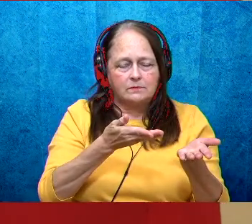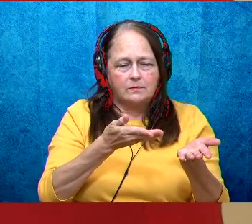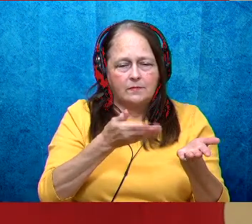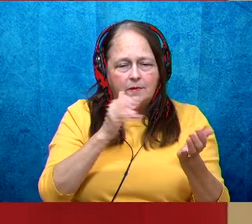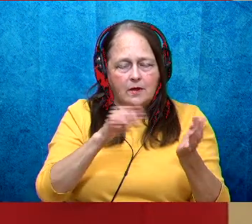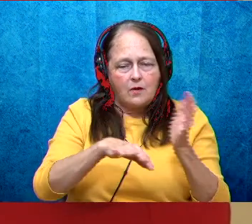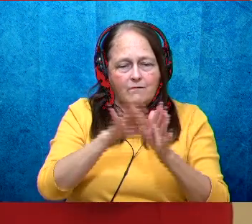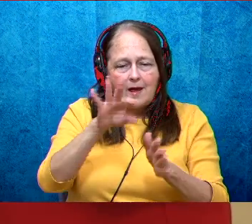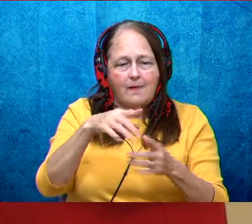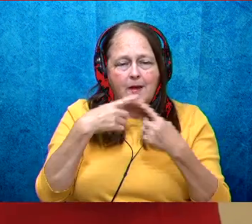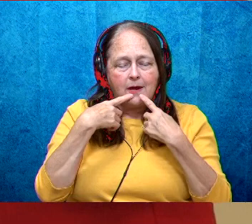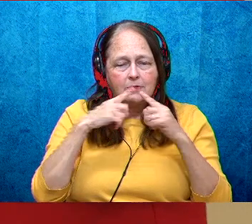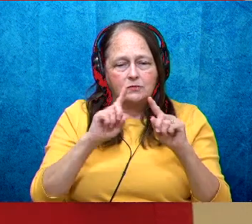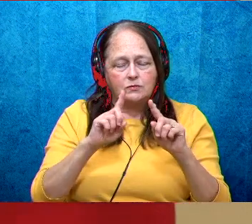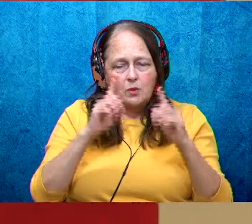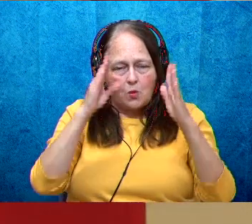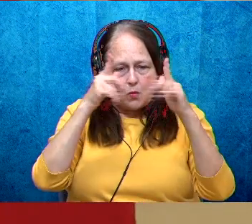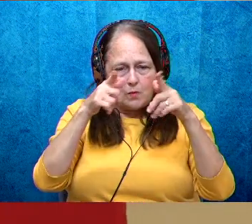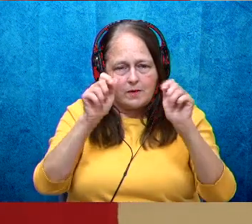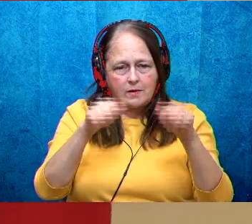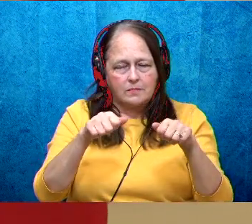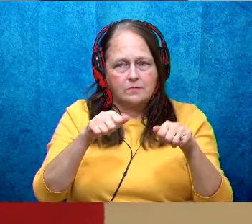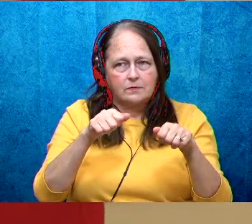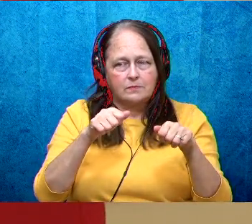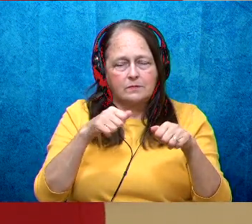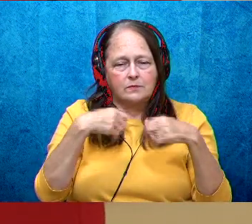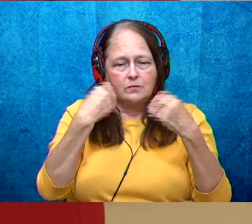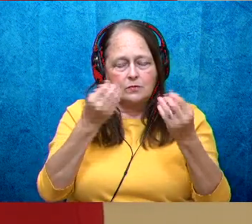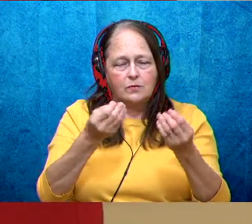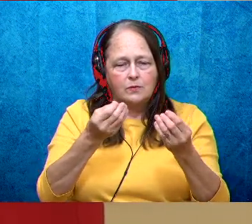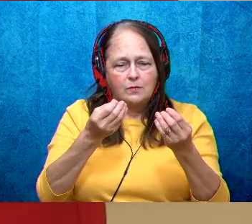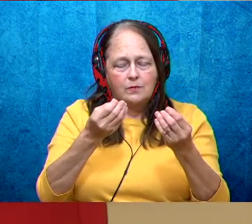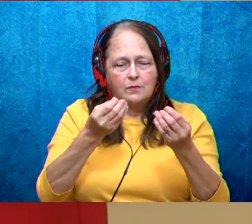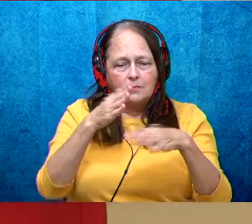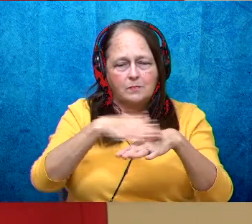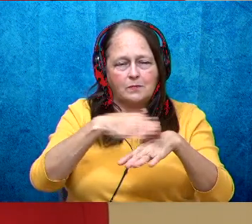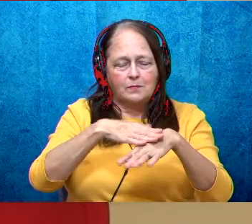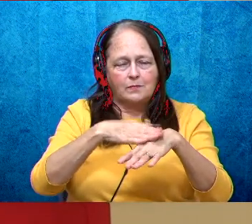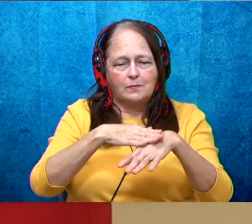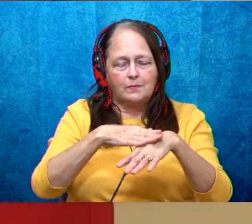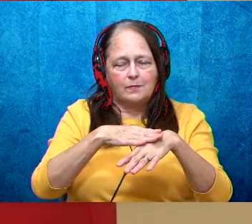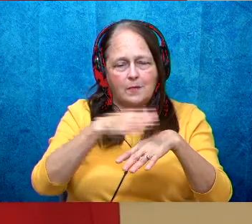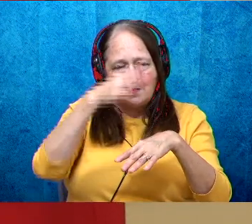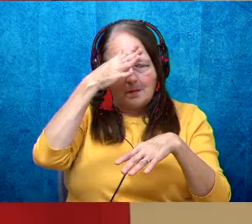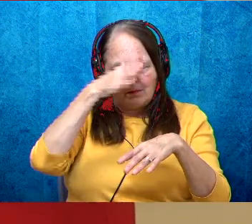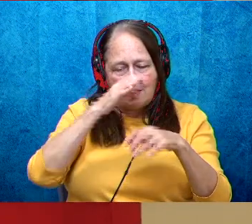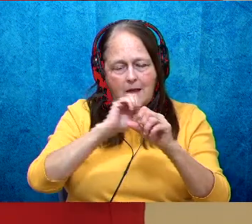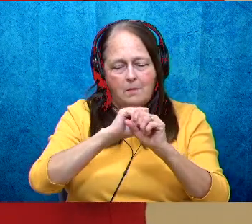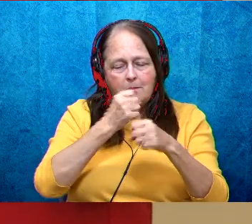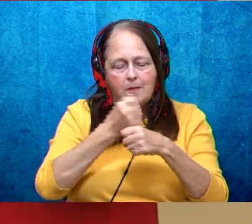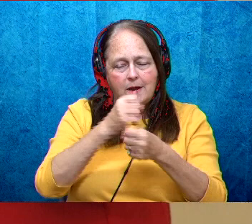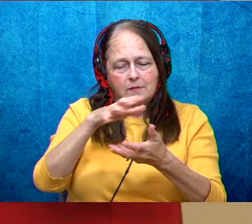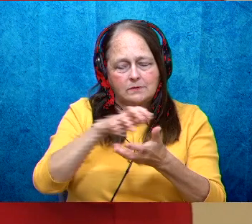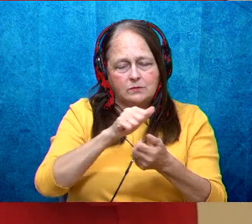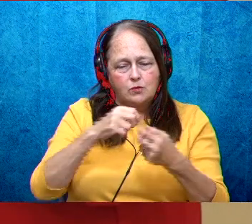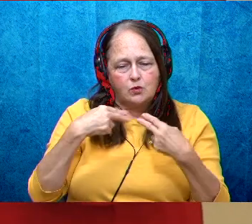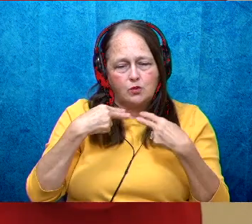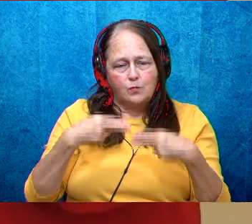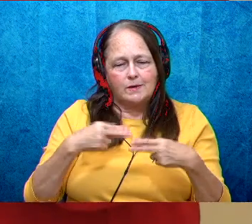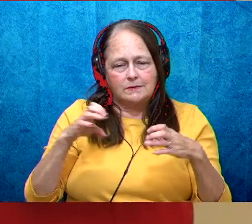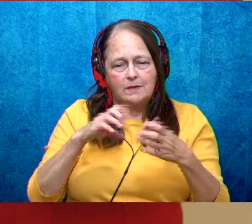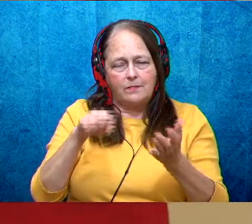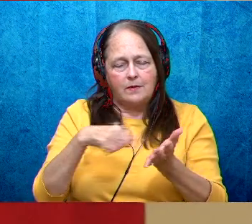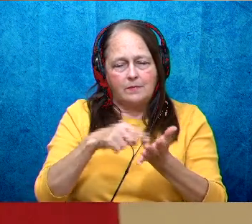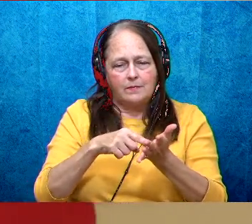you find the answer? Well, I hope you can, and let me give you a spoiler alert. This is man-made disaster. Humans did this.